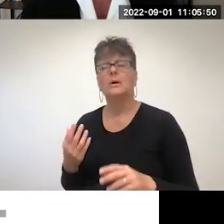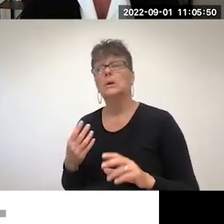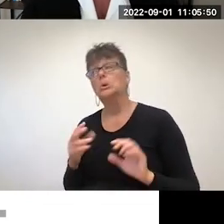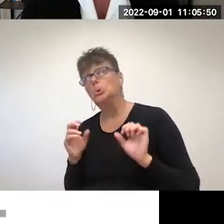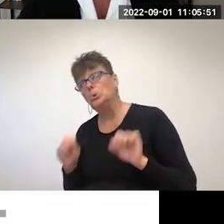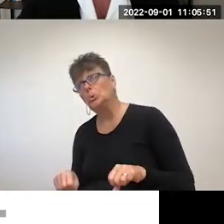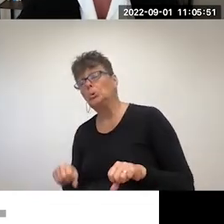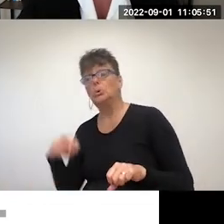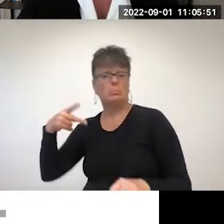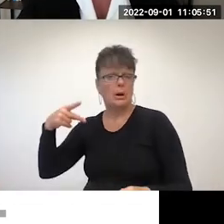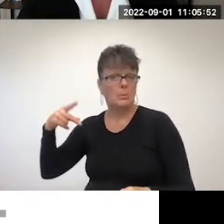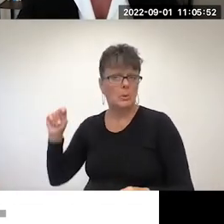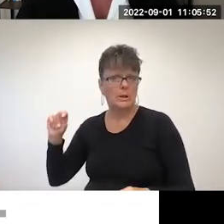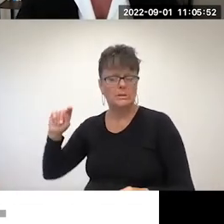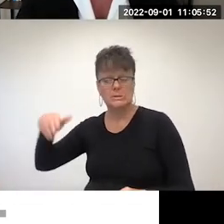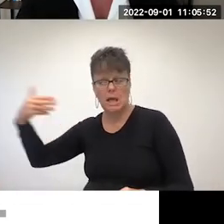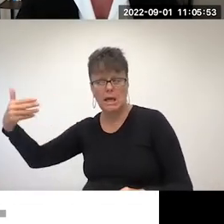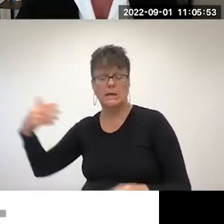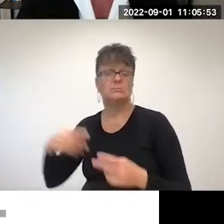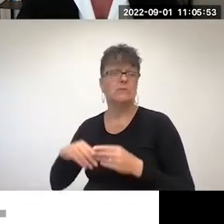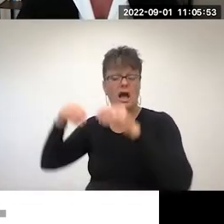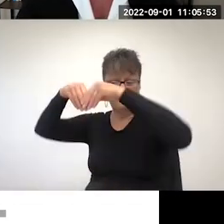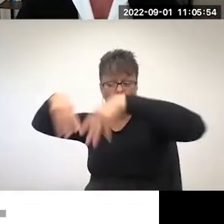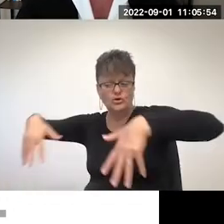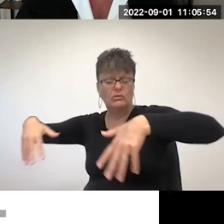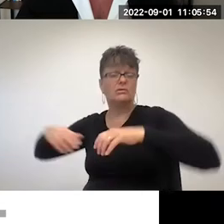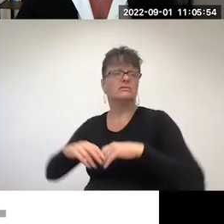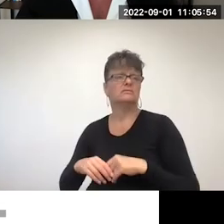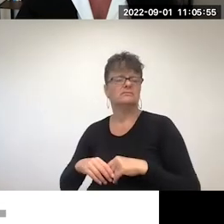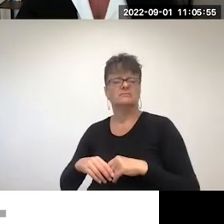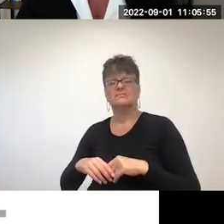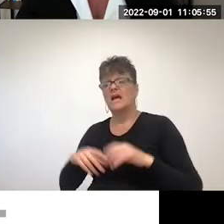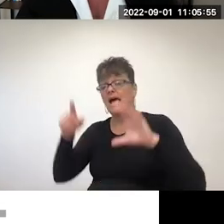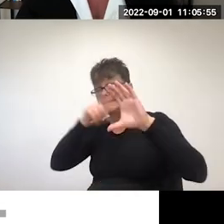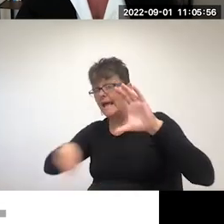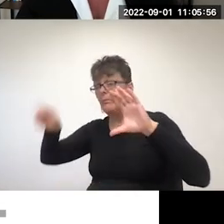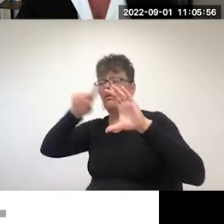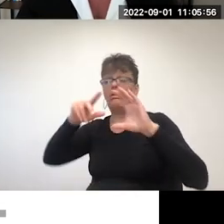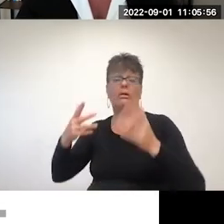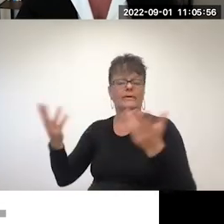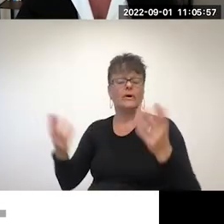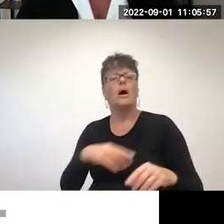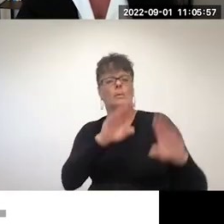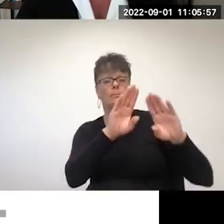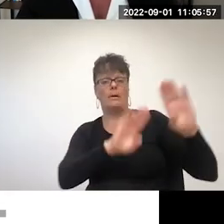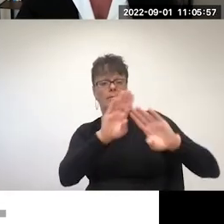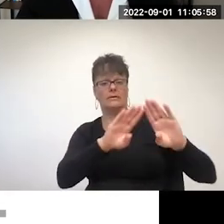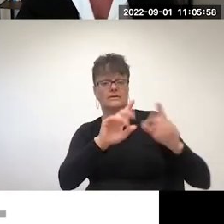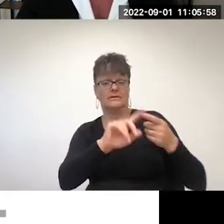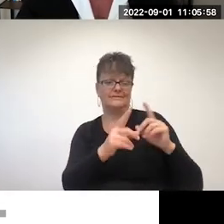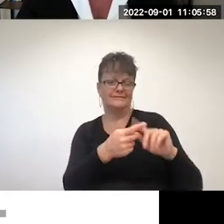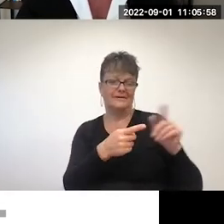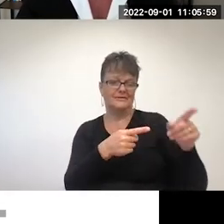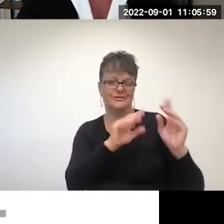of, a flow chart, a table, a graphic organizer. I have a good biology friend who gives her students partial